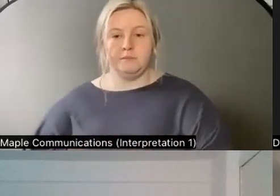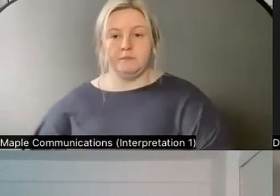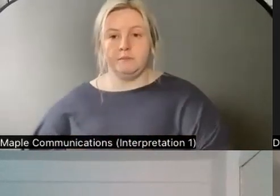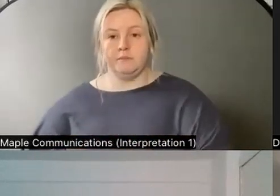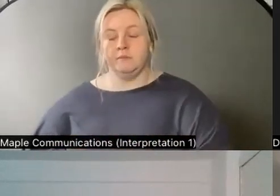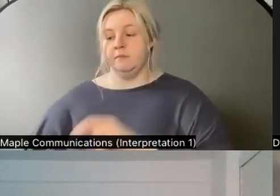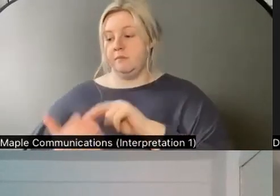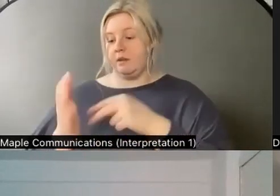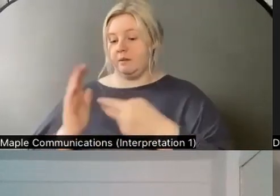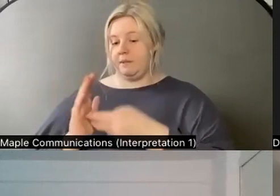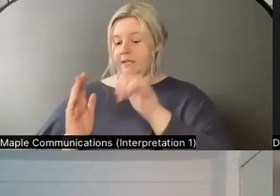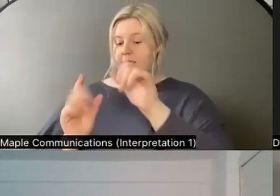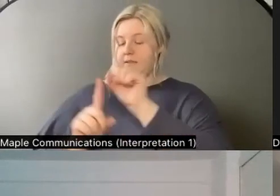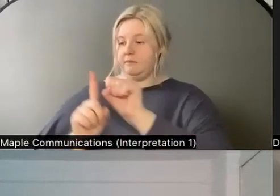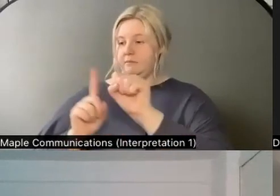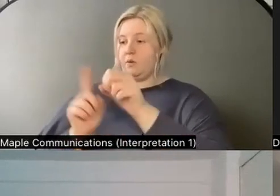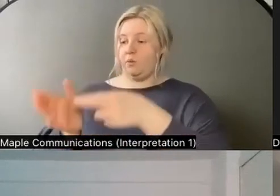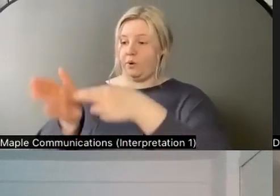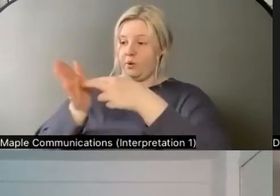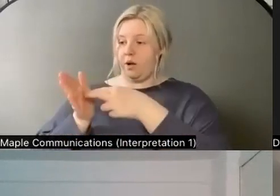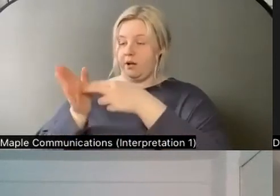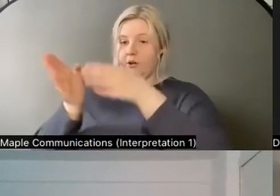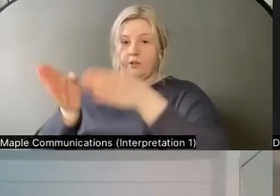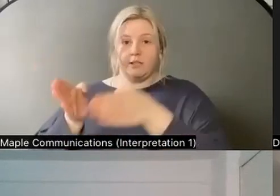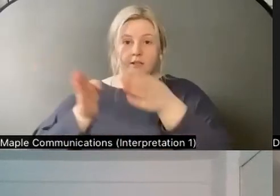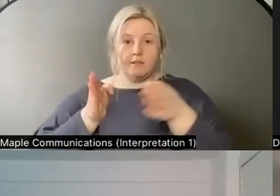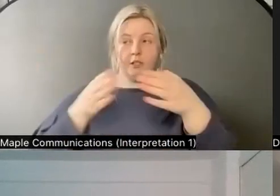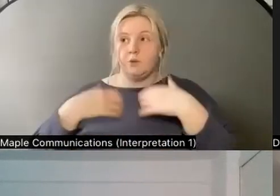require individual healthcare professionals,